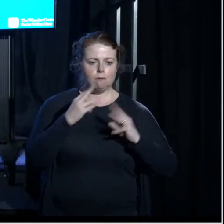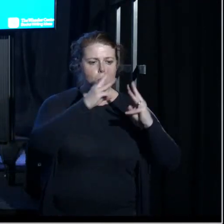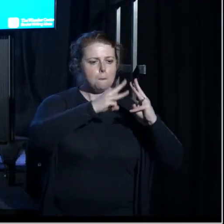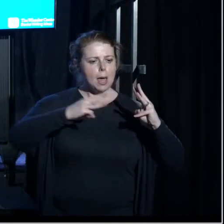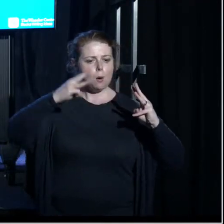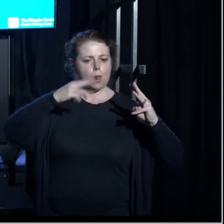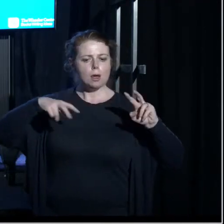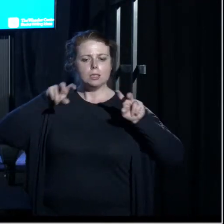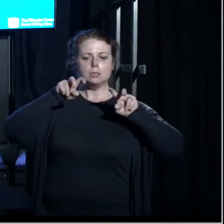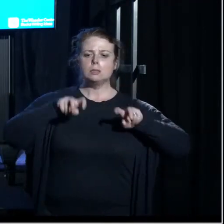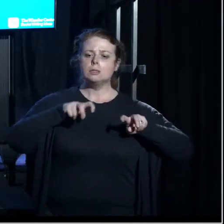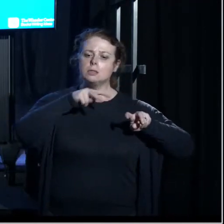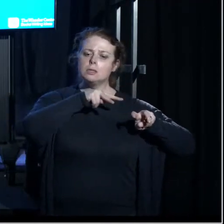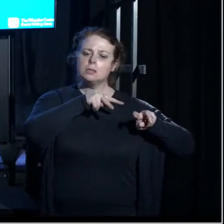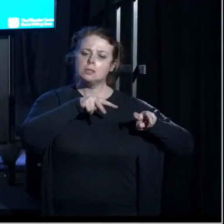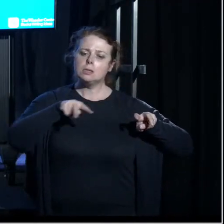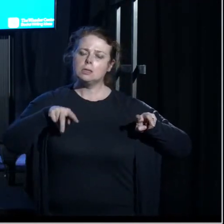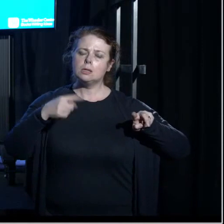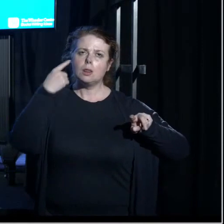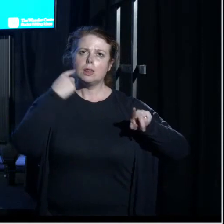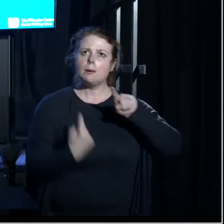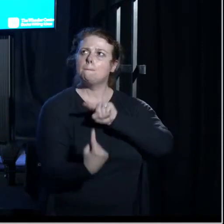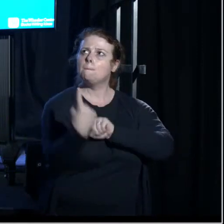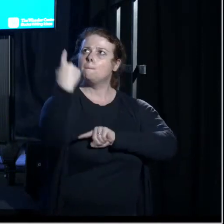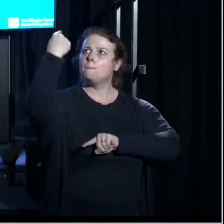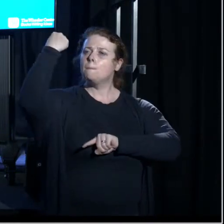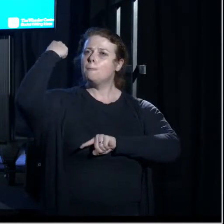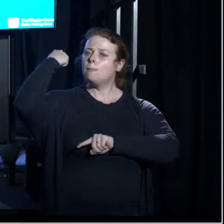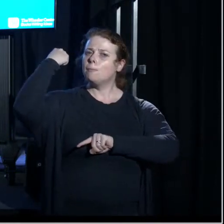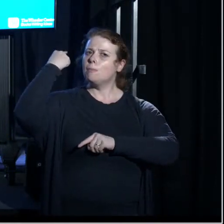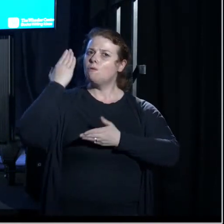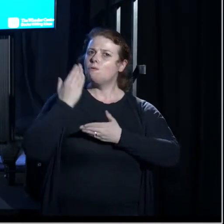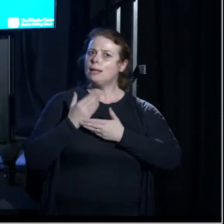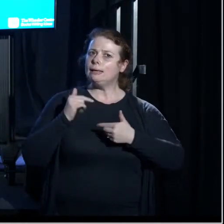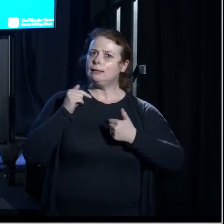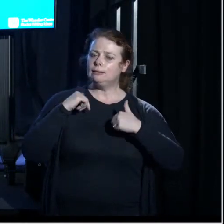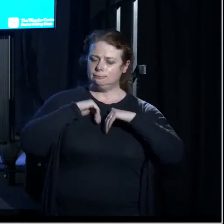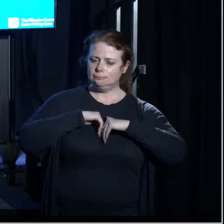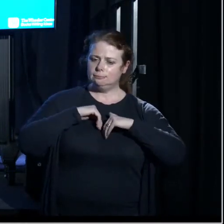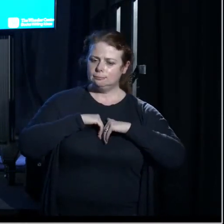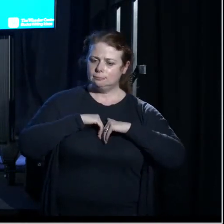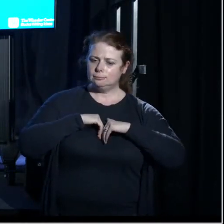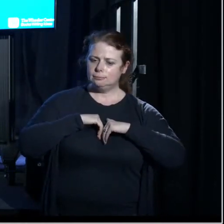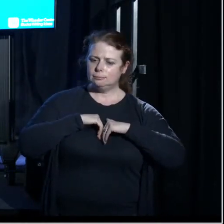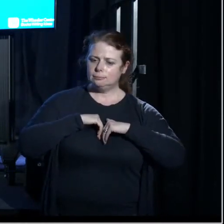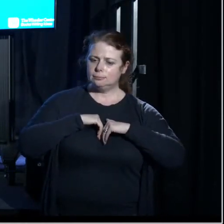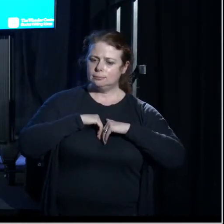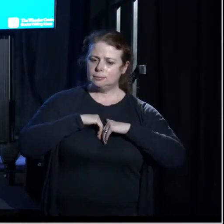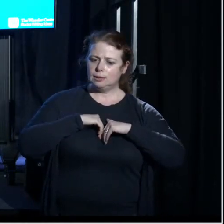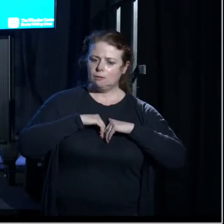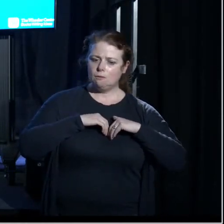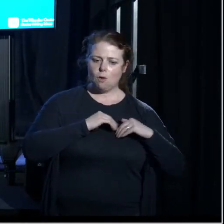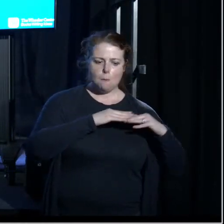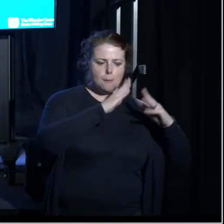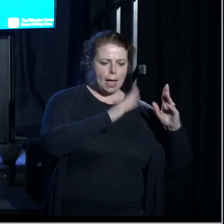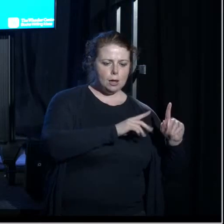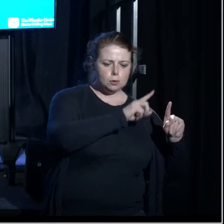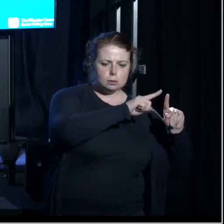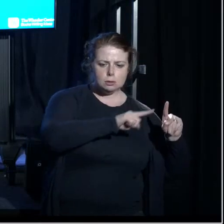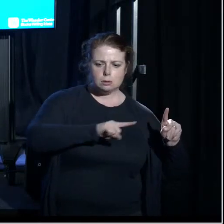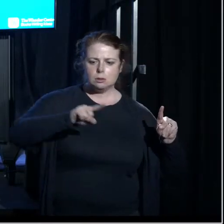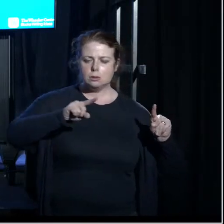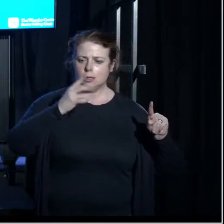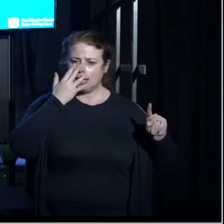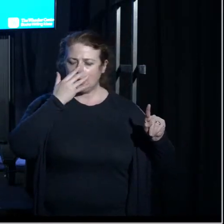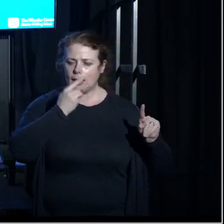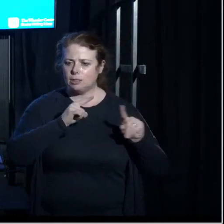my power lines, that perhaps they are here in these leaded strings, stretching from mouth to house, from age to